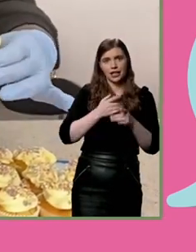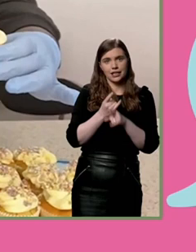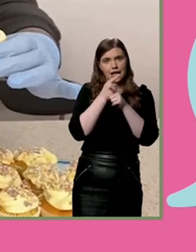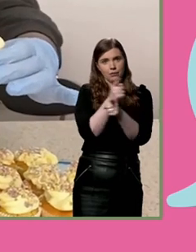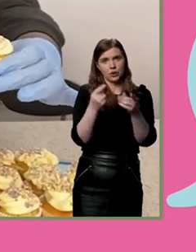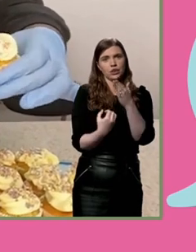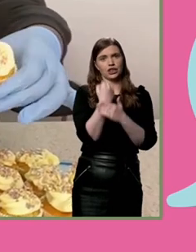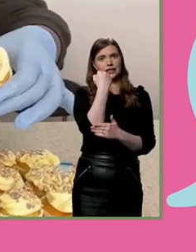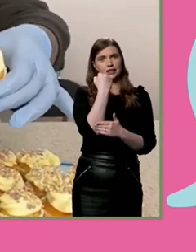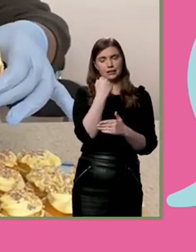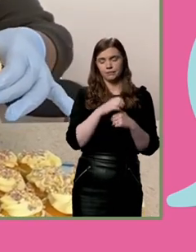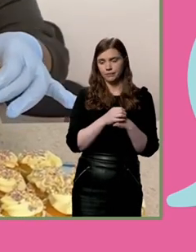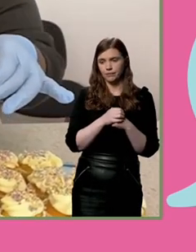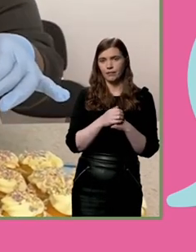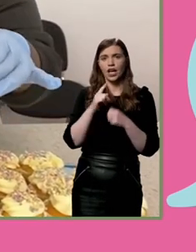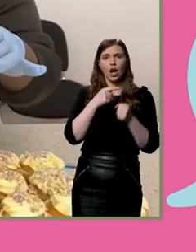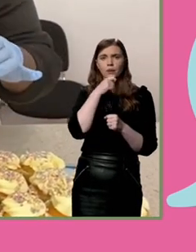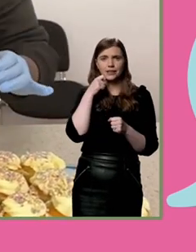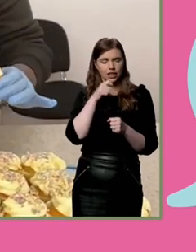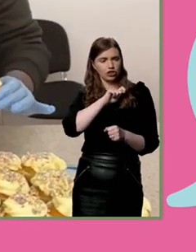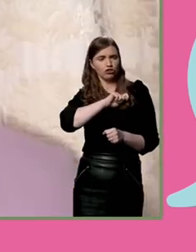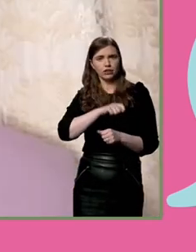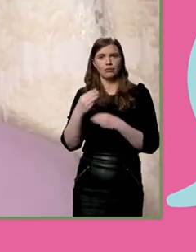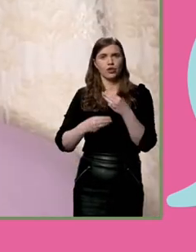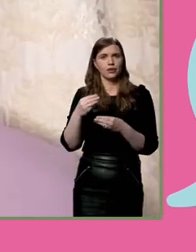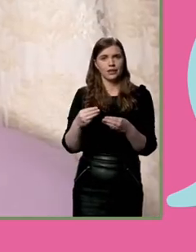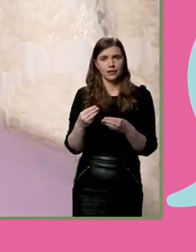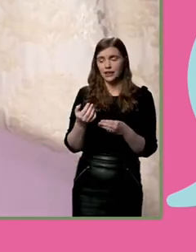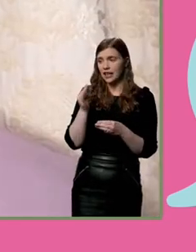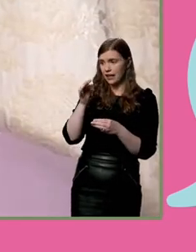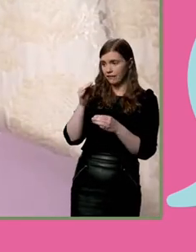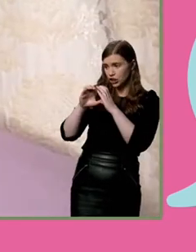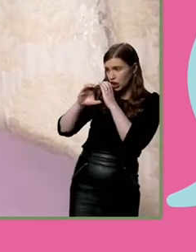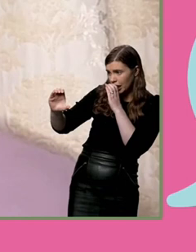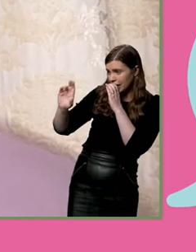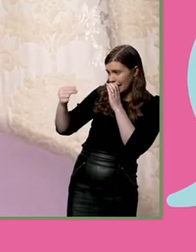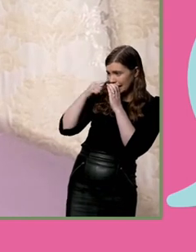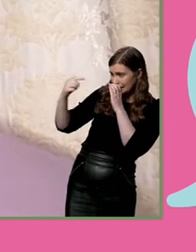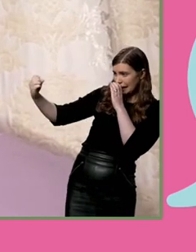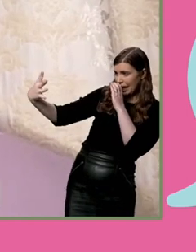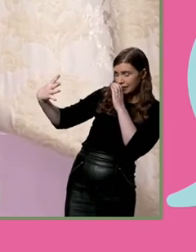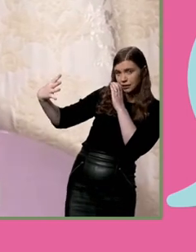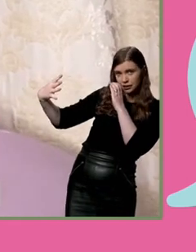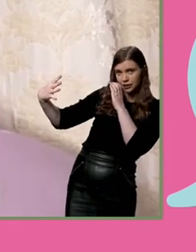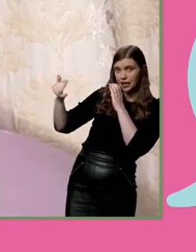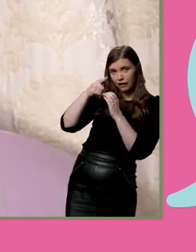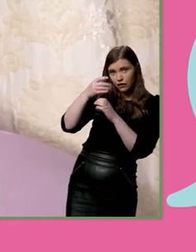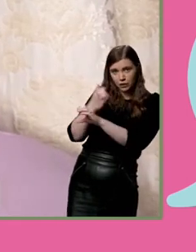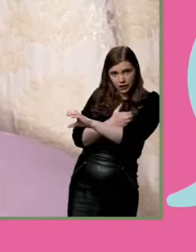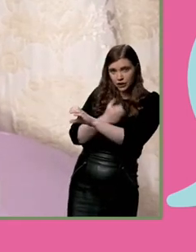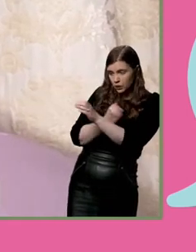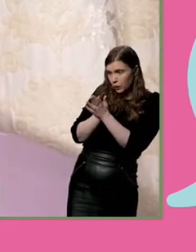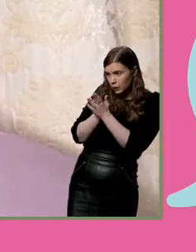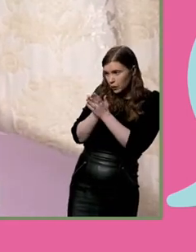succeed. I always say, trust the process. Even if you cannot see light in the tunnel, if you keep on